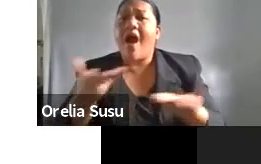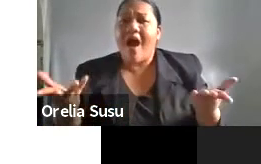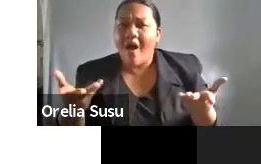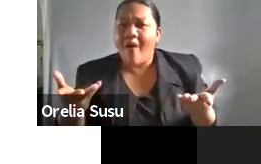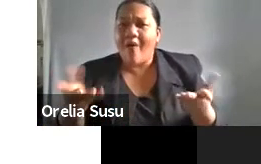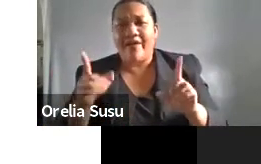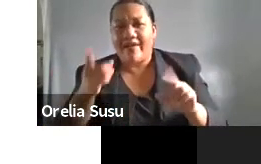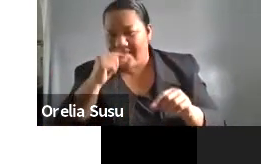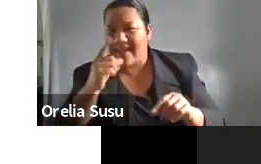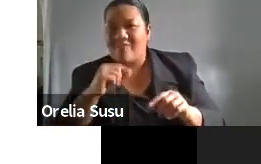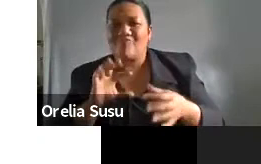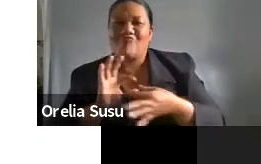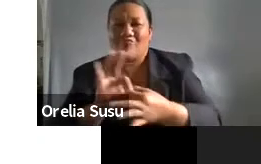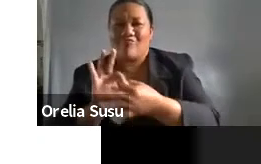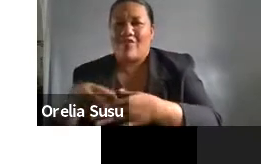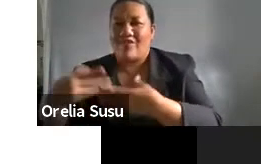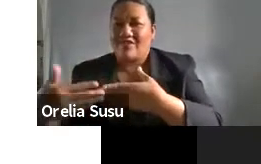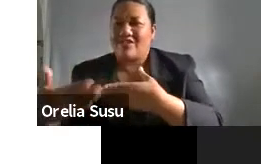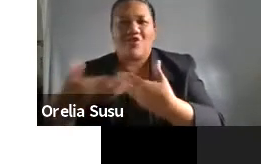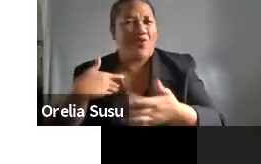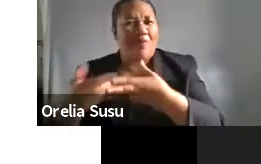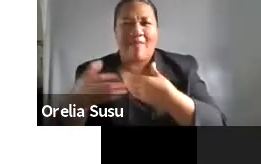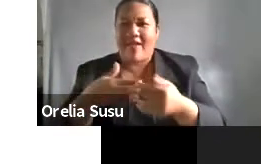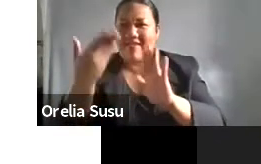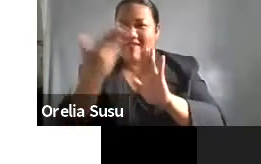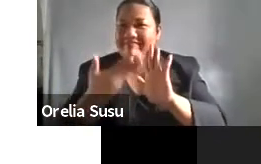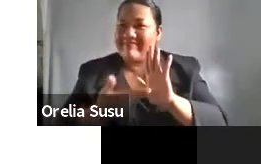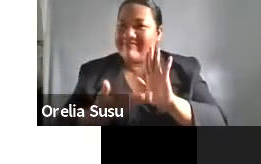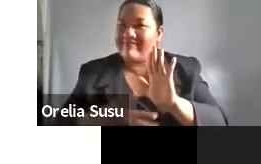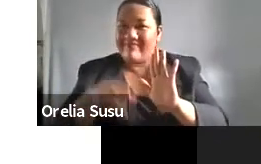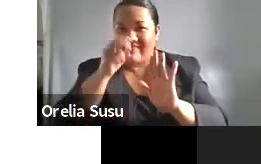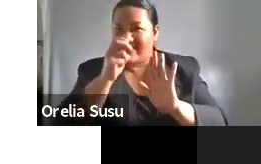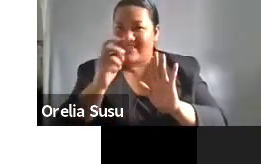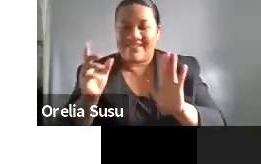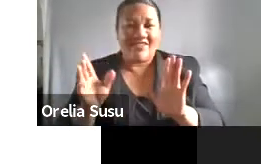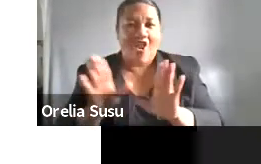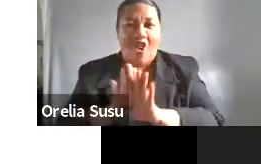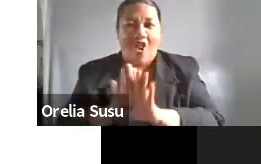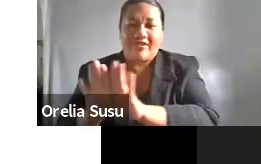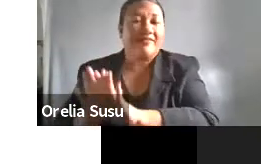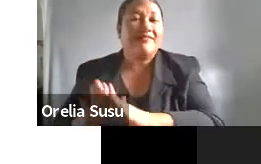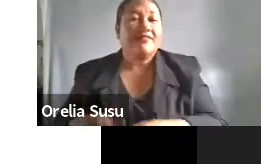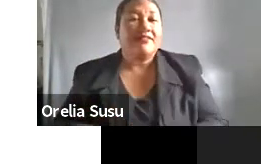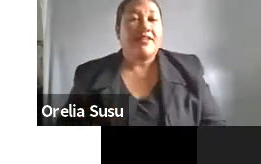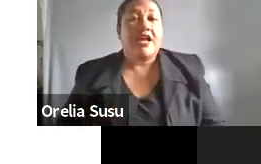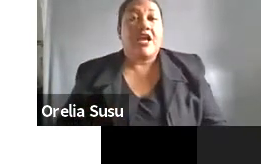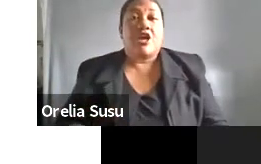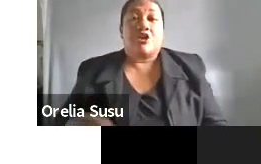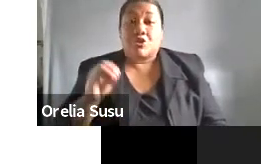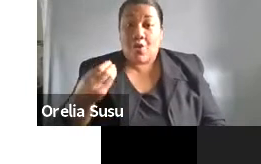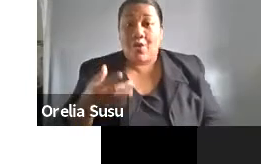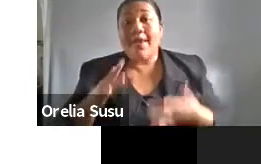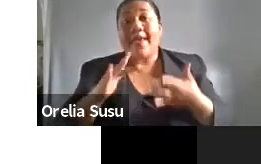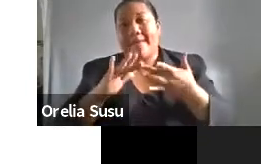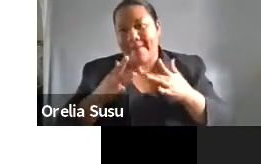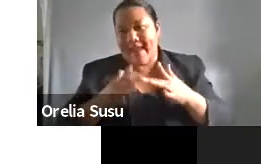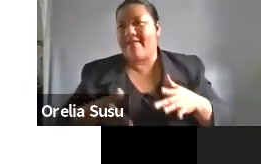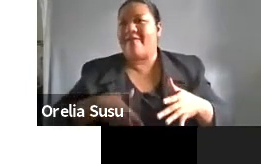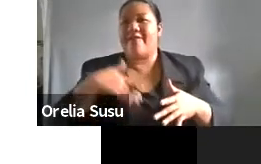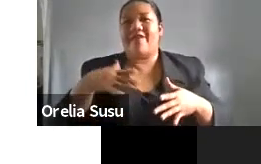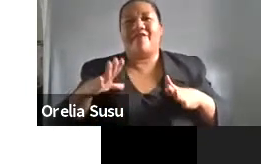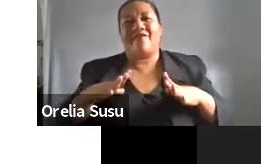some resources that will be shared on the chat if you, but, you know, you feel free to email us if you need some of these